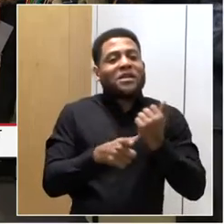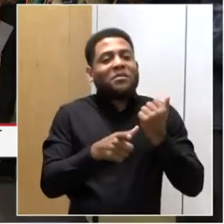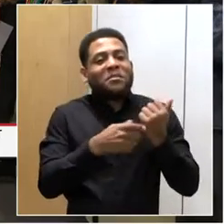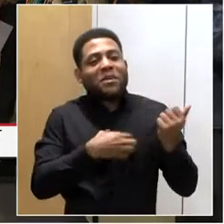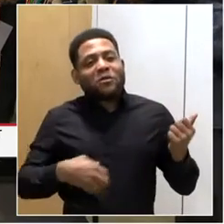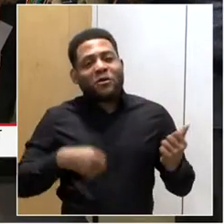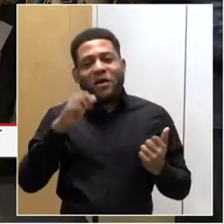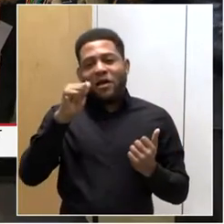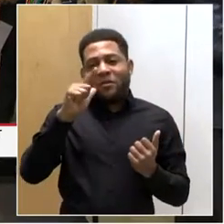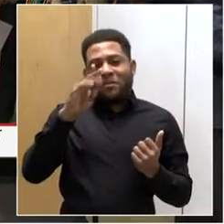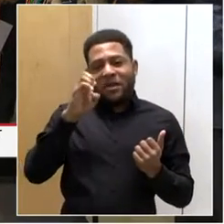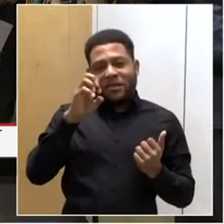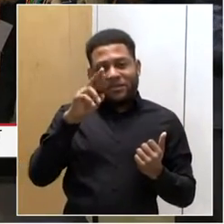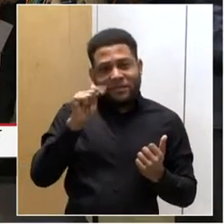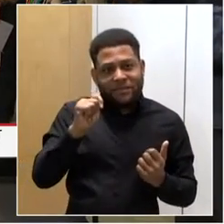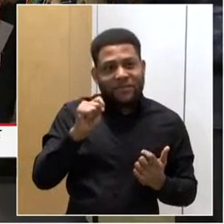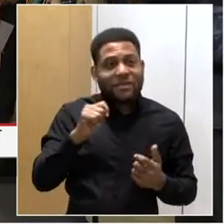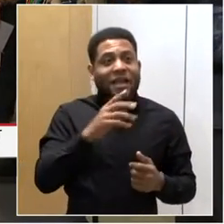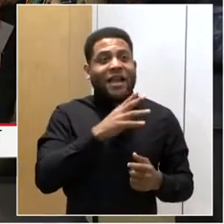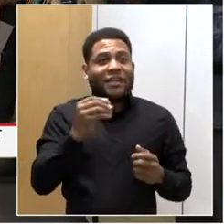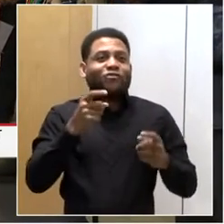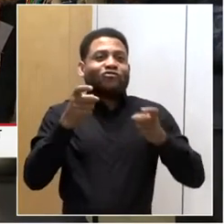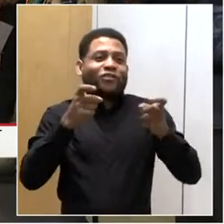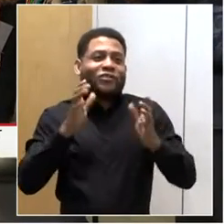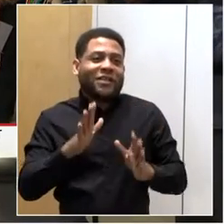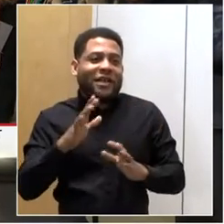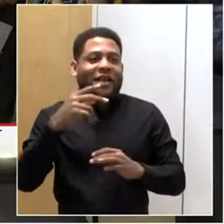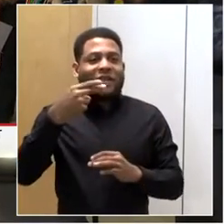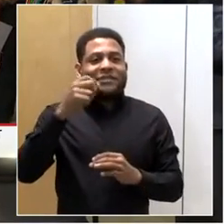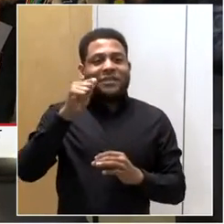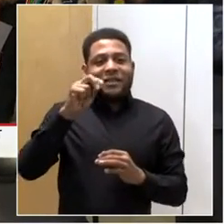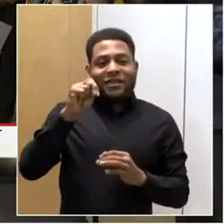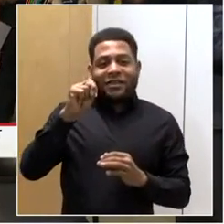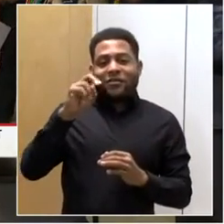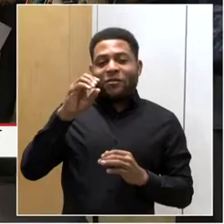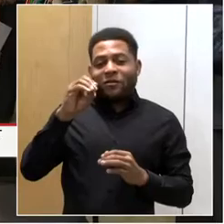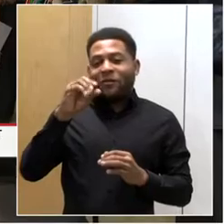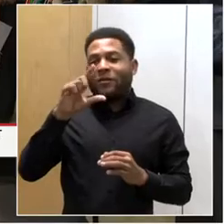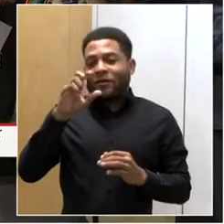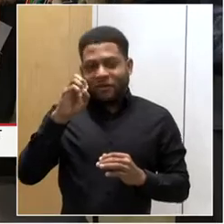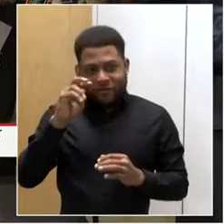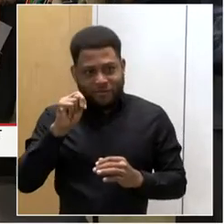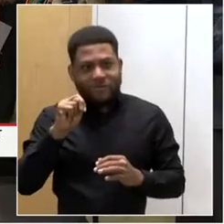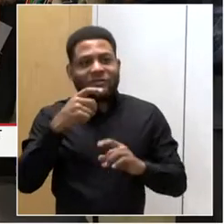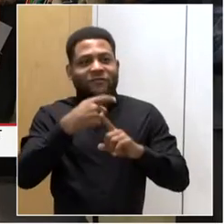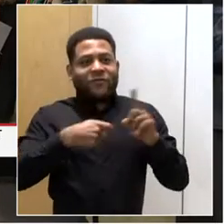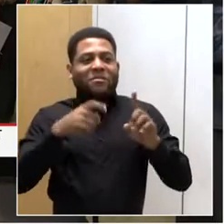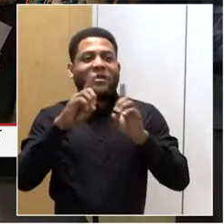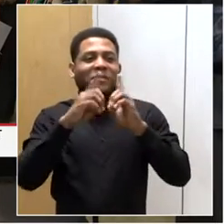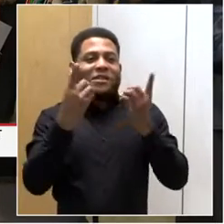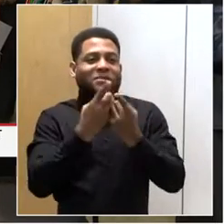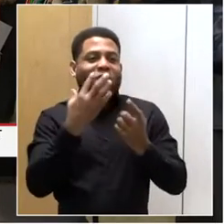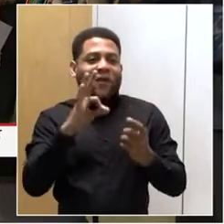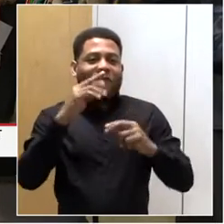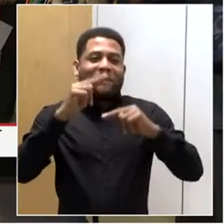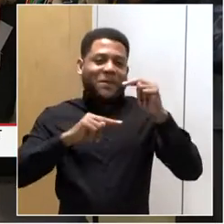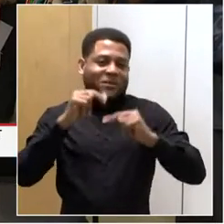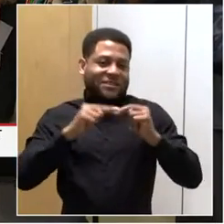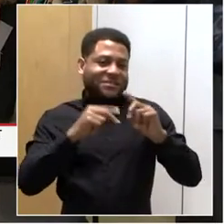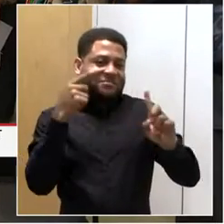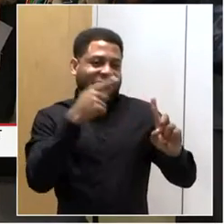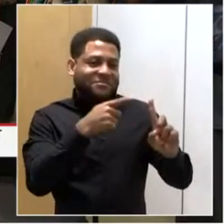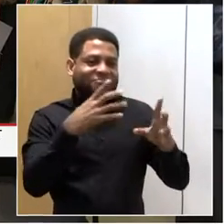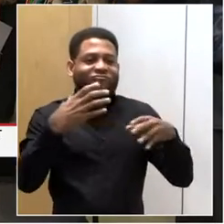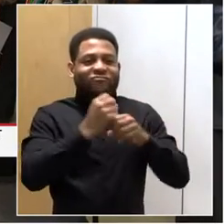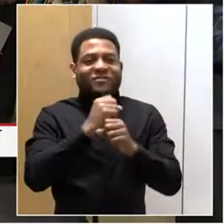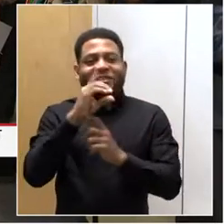and Brian Hanlon of the Department of Buildings. And it is always a good day when we're